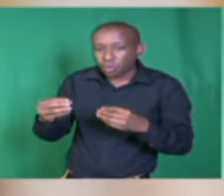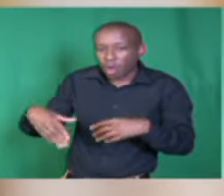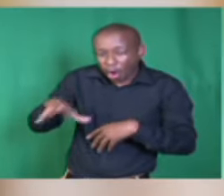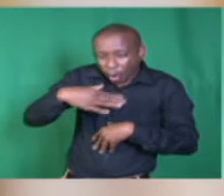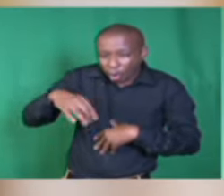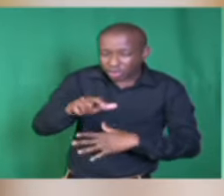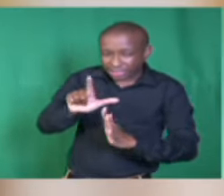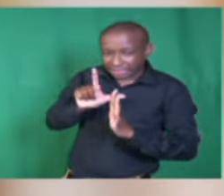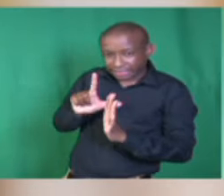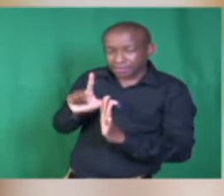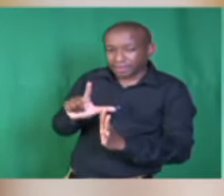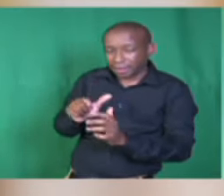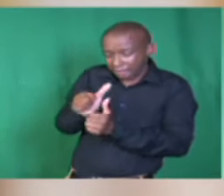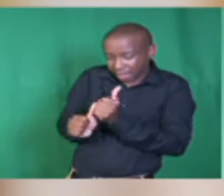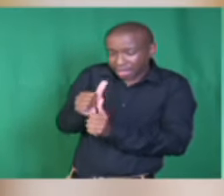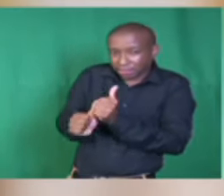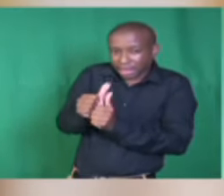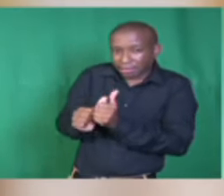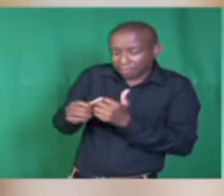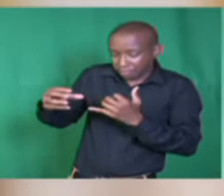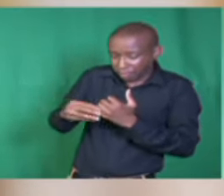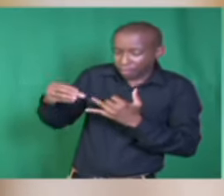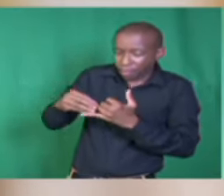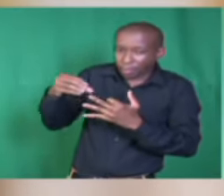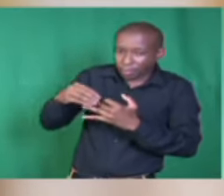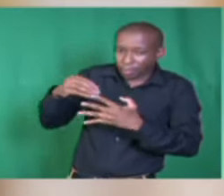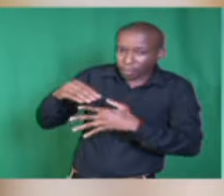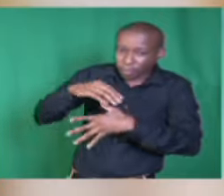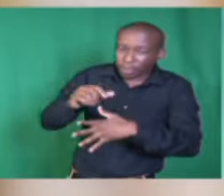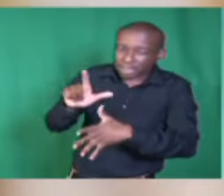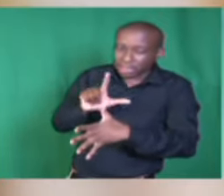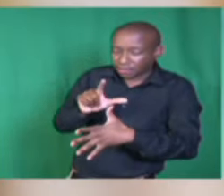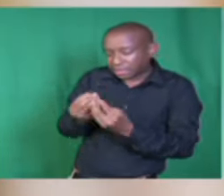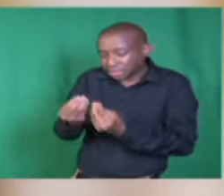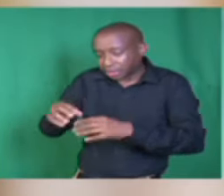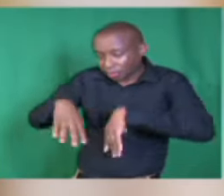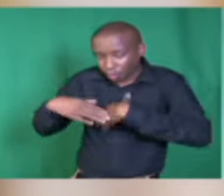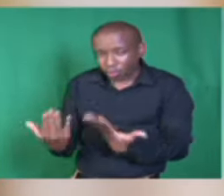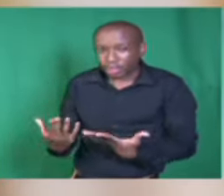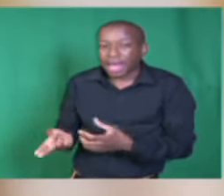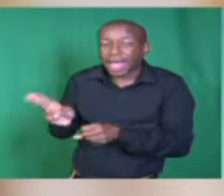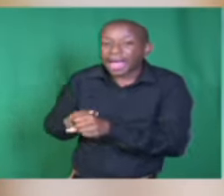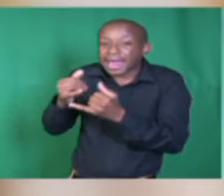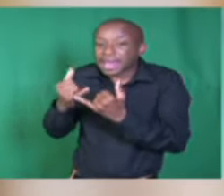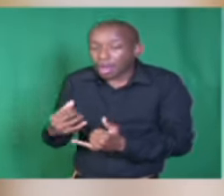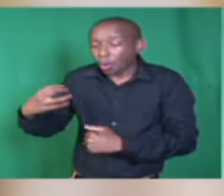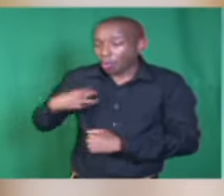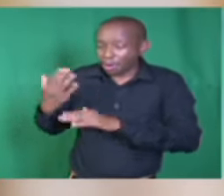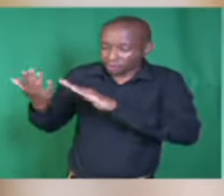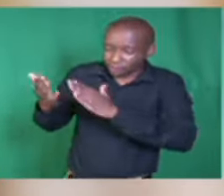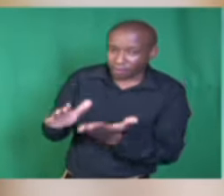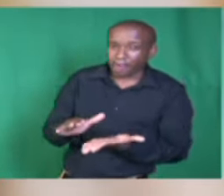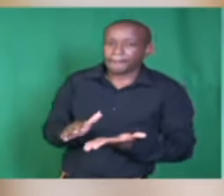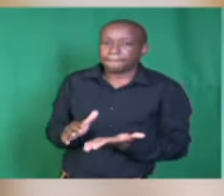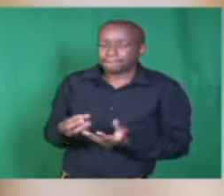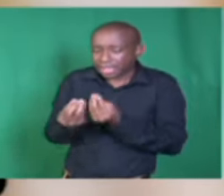all seven brothers without children, they all died, and she also died at the end without